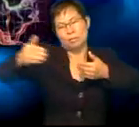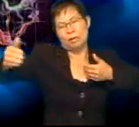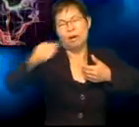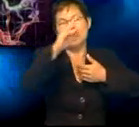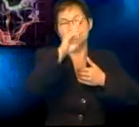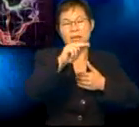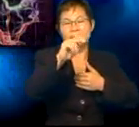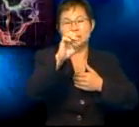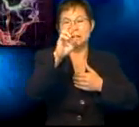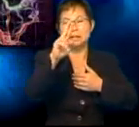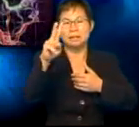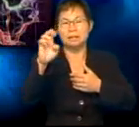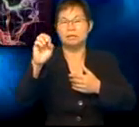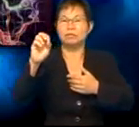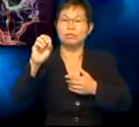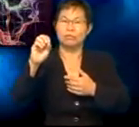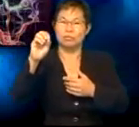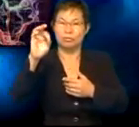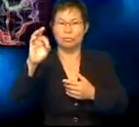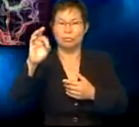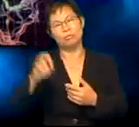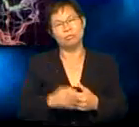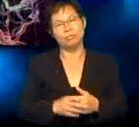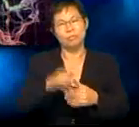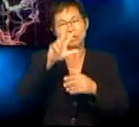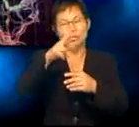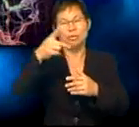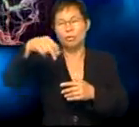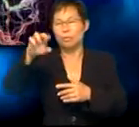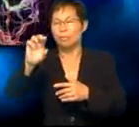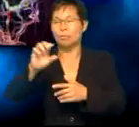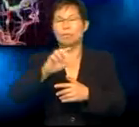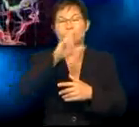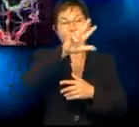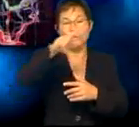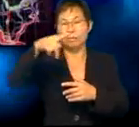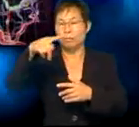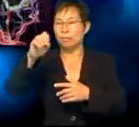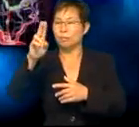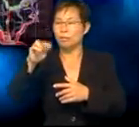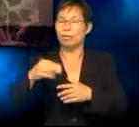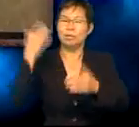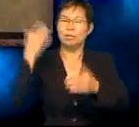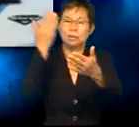cubic centimeter. The brain weighs about 3 pounds by the time it reaches adulthood.